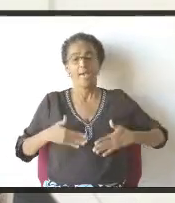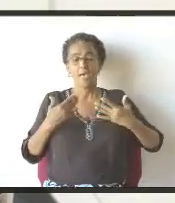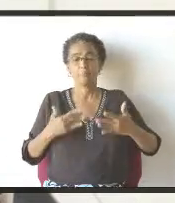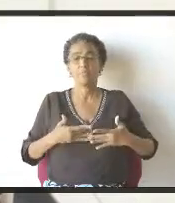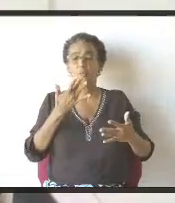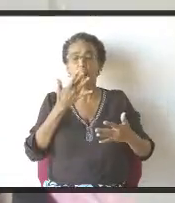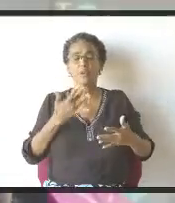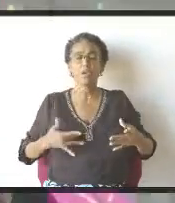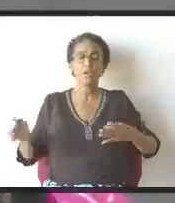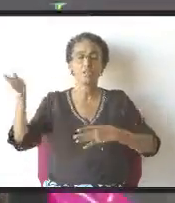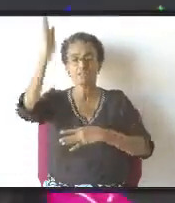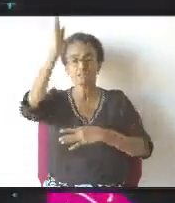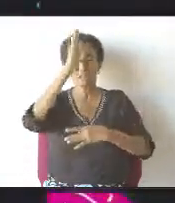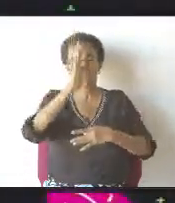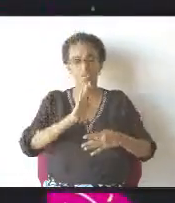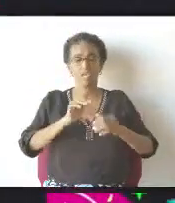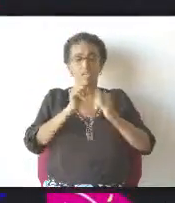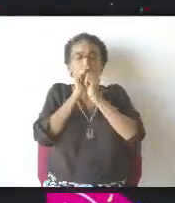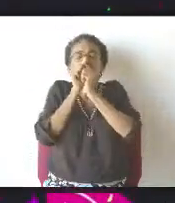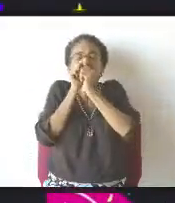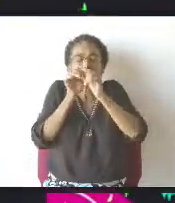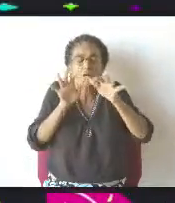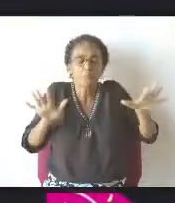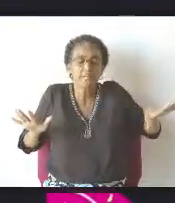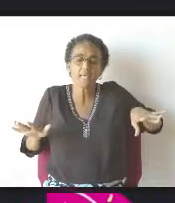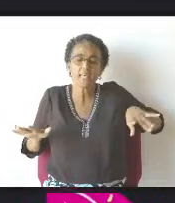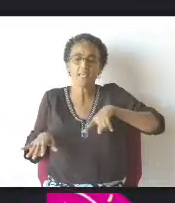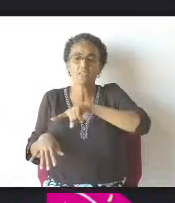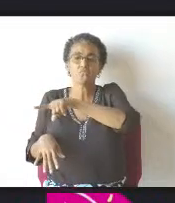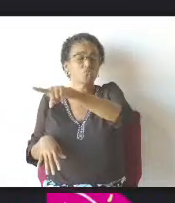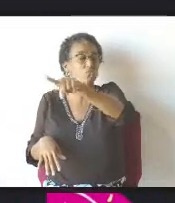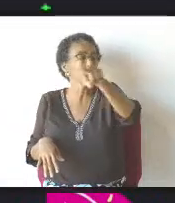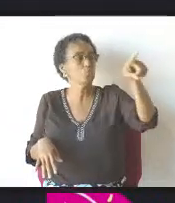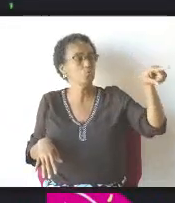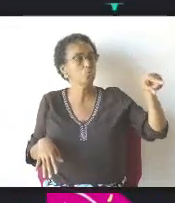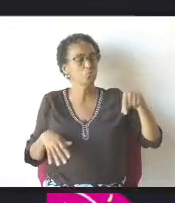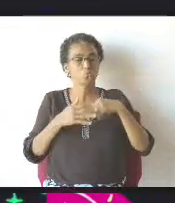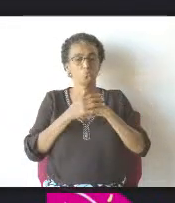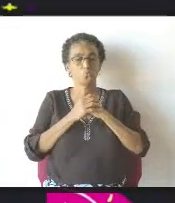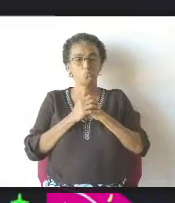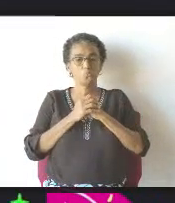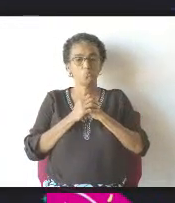Happy birthday, God bless you.